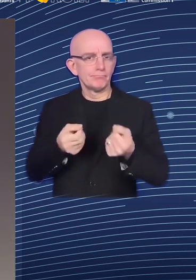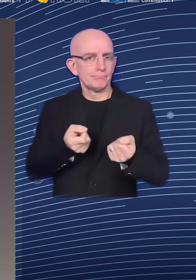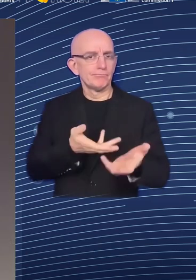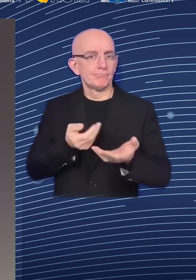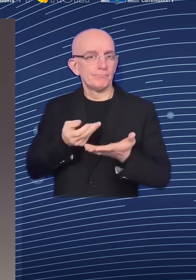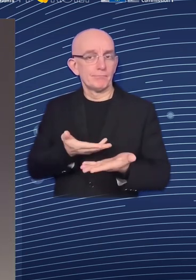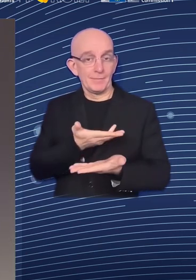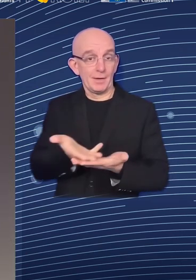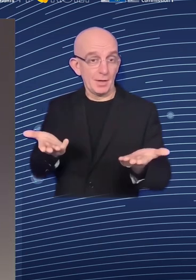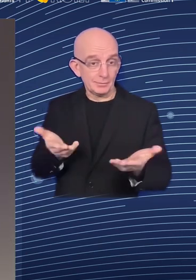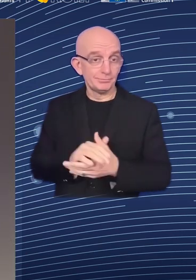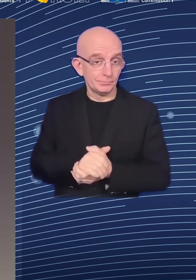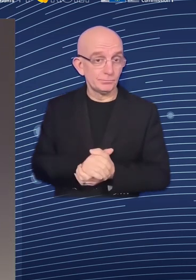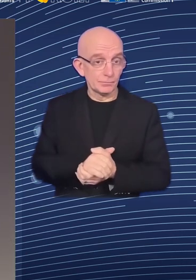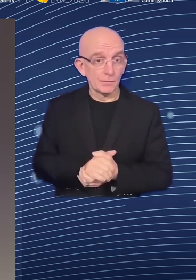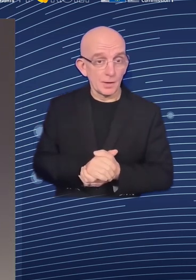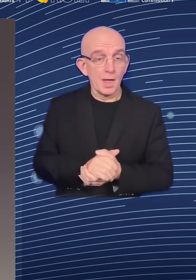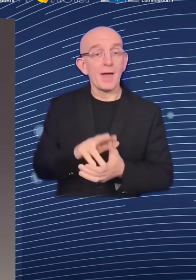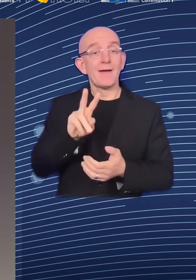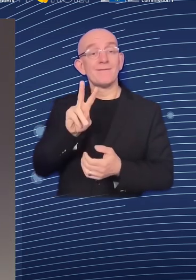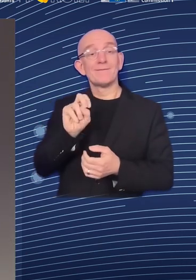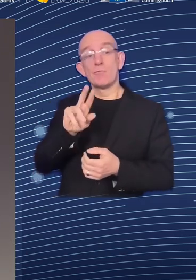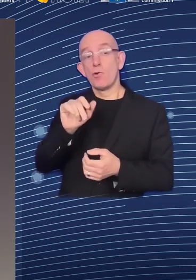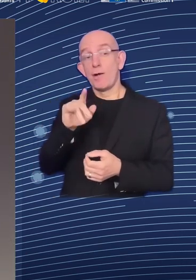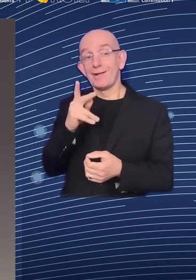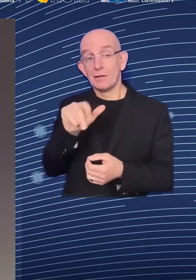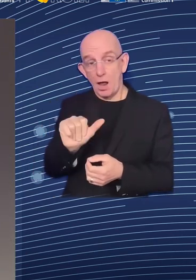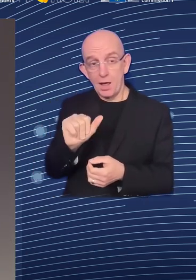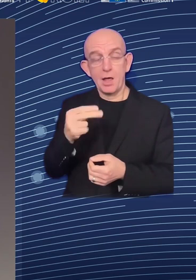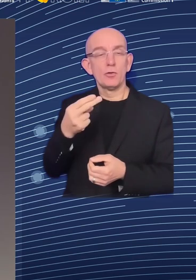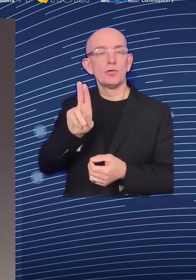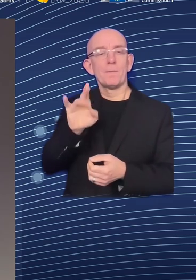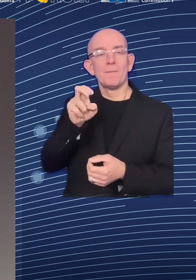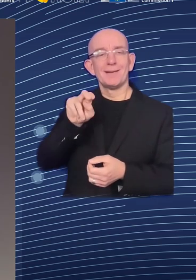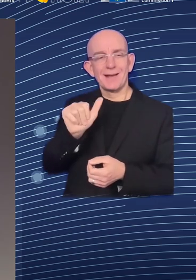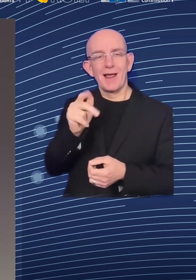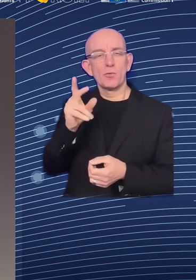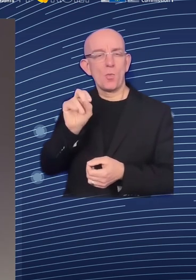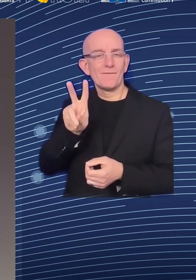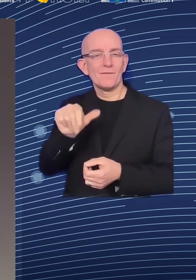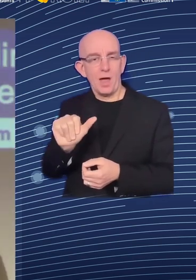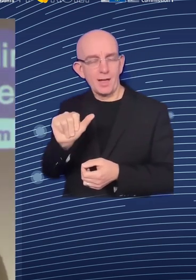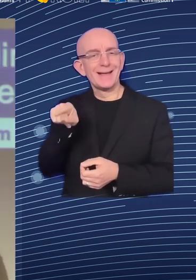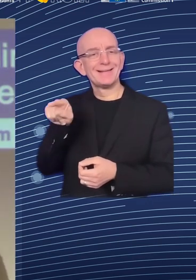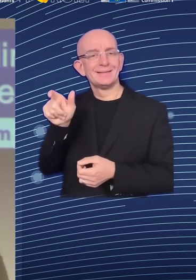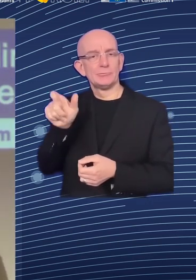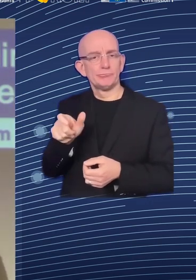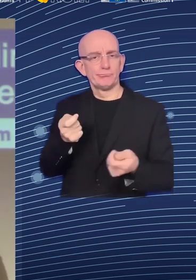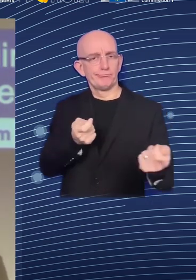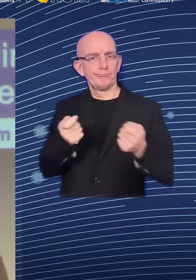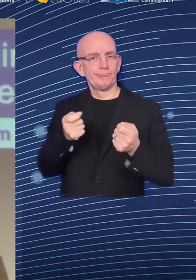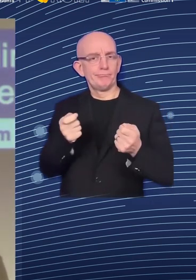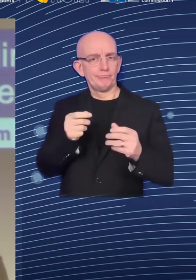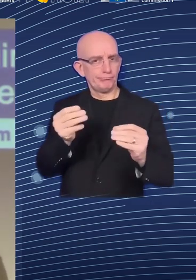Course Coordinator, Manager of the Slovakian Project IT Academy. I think you're going to tell us a bit more about exactly what you